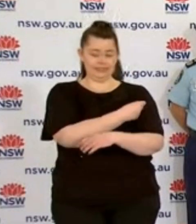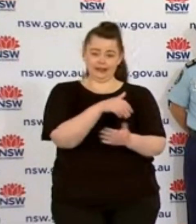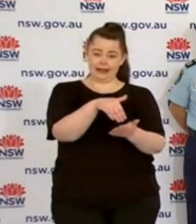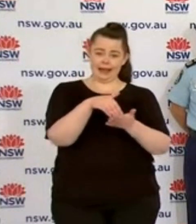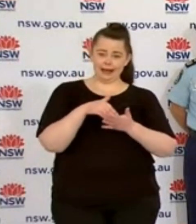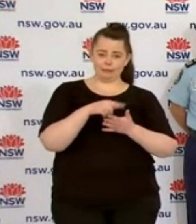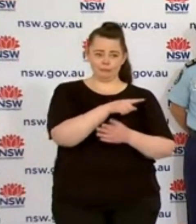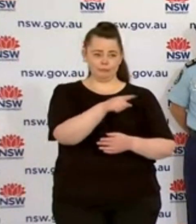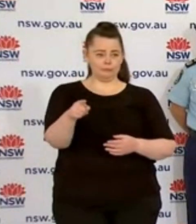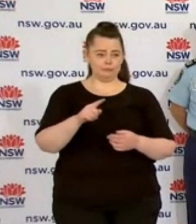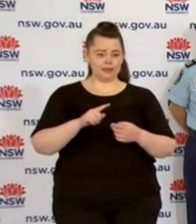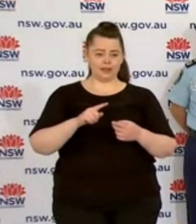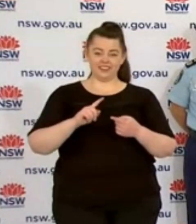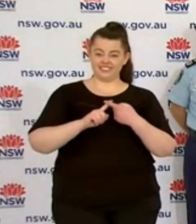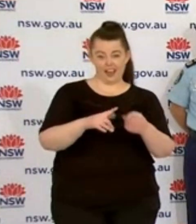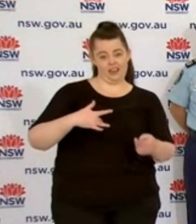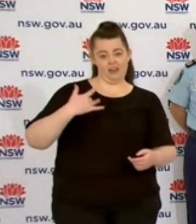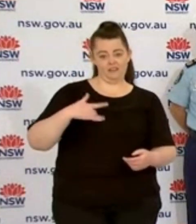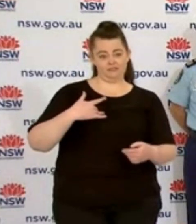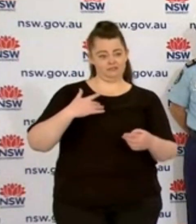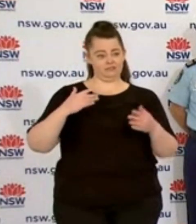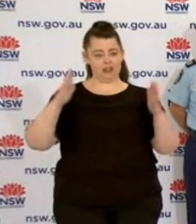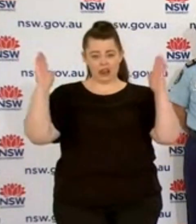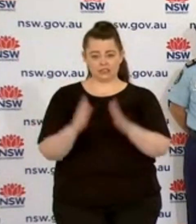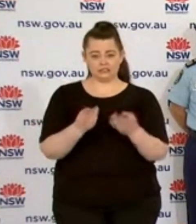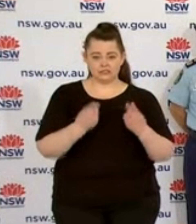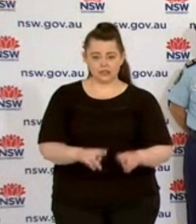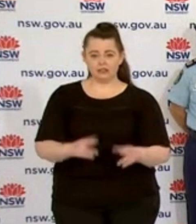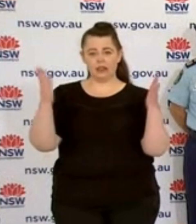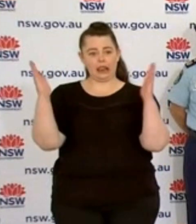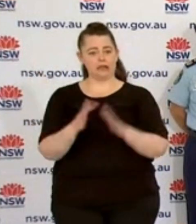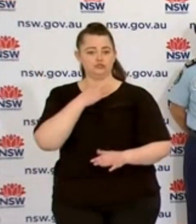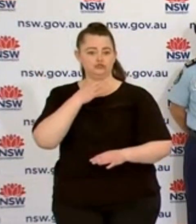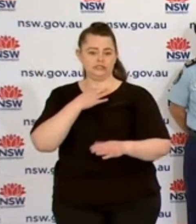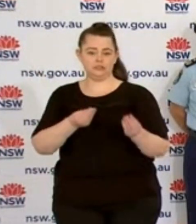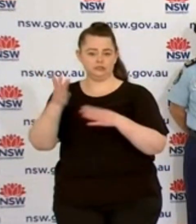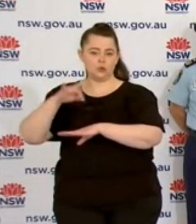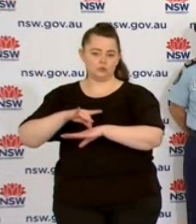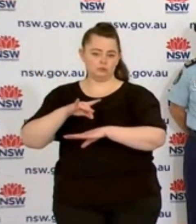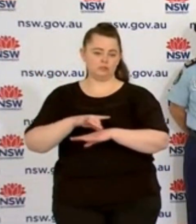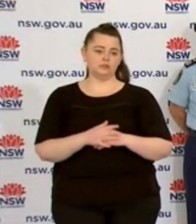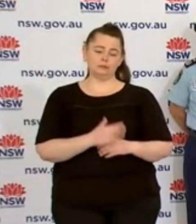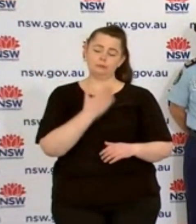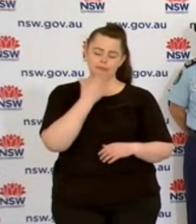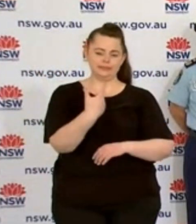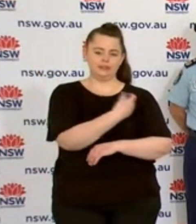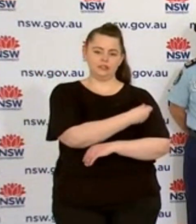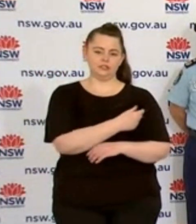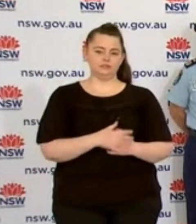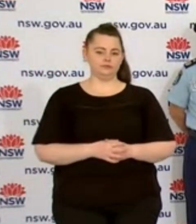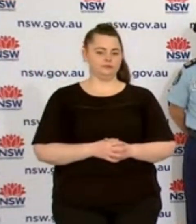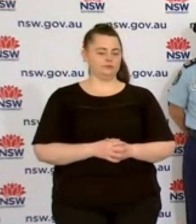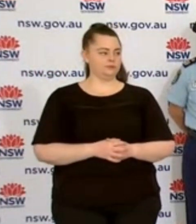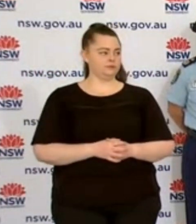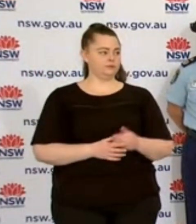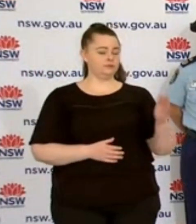it reduces the chance of the spread. So please take all of that on board. Does that mean, though, that we're likely to stay in lockdown, in Greater